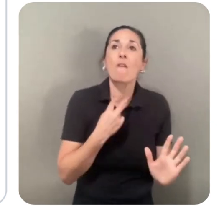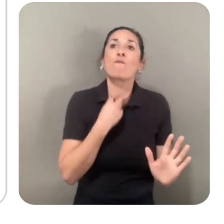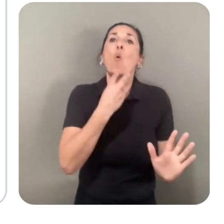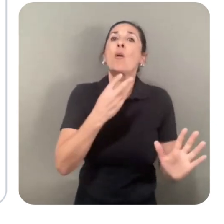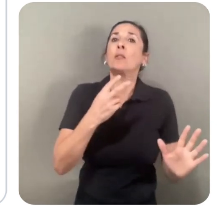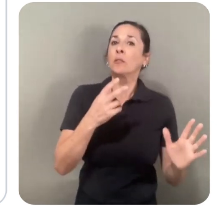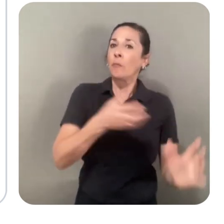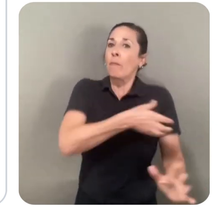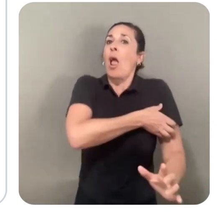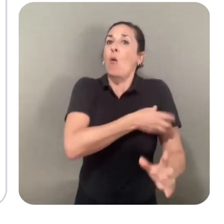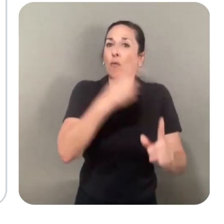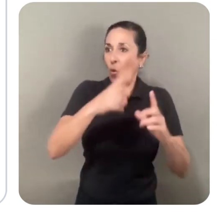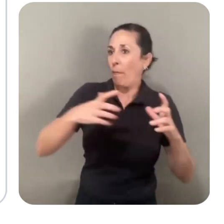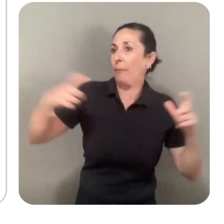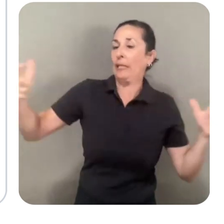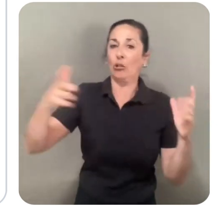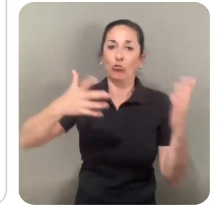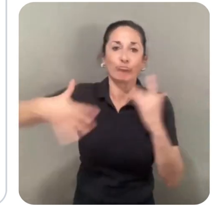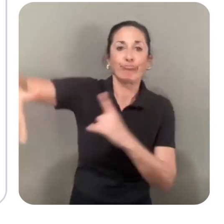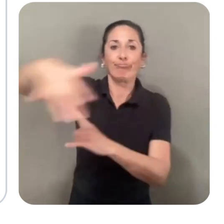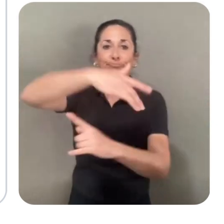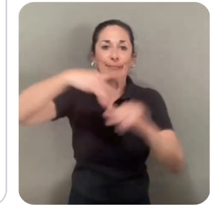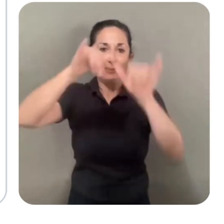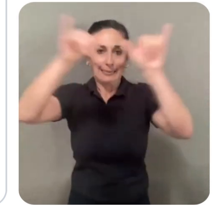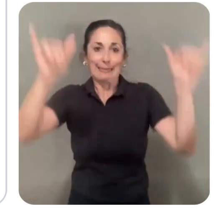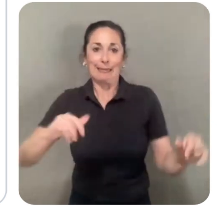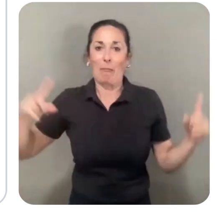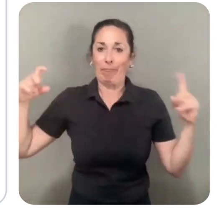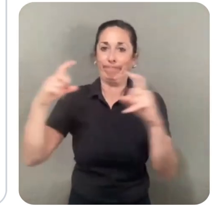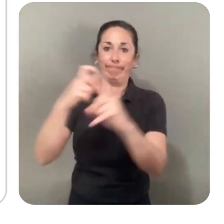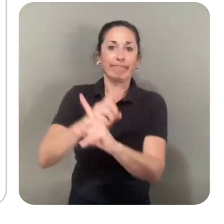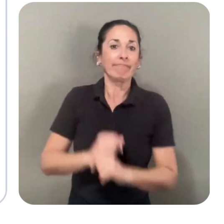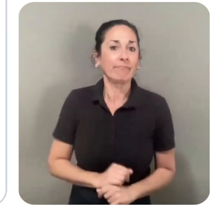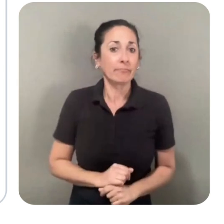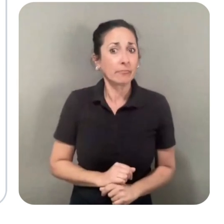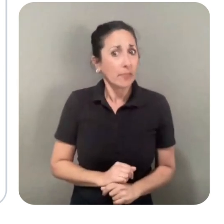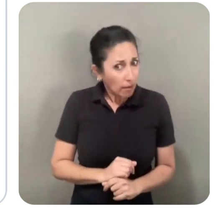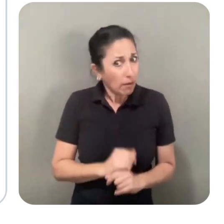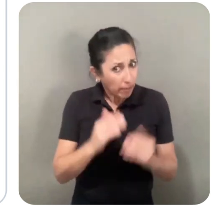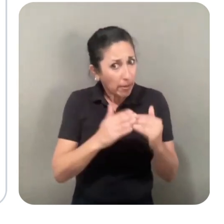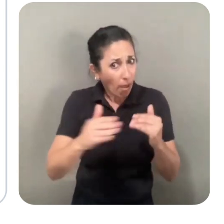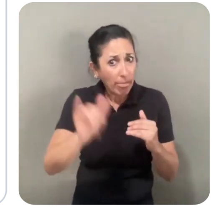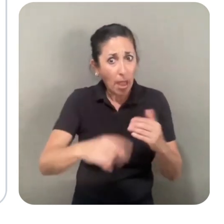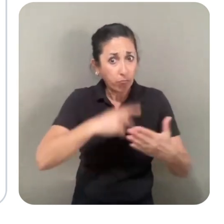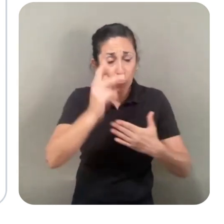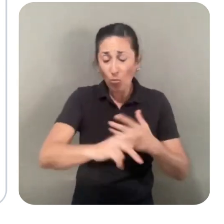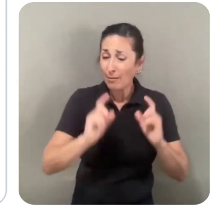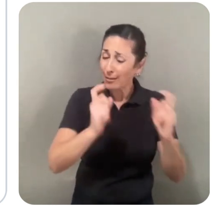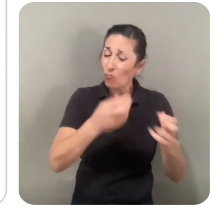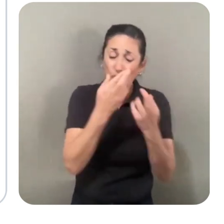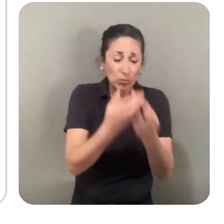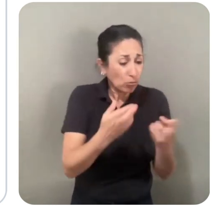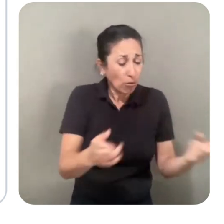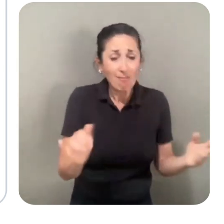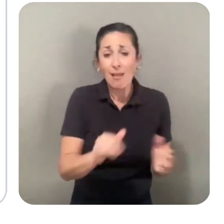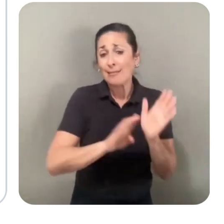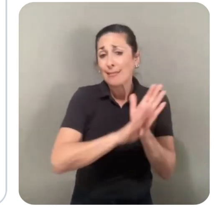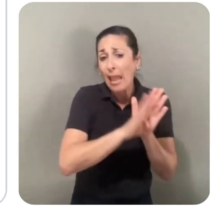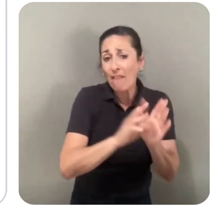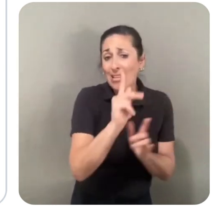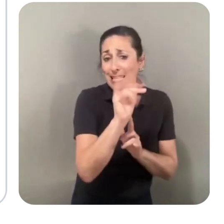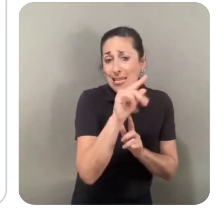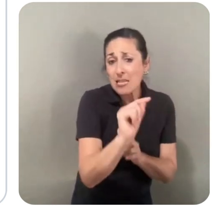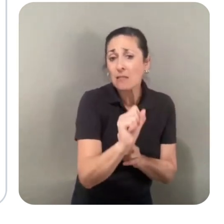ecosystem. Beyond that, the program provides numerous resources like dev kits, access